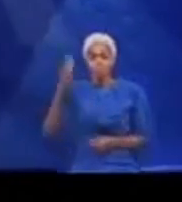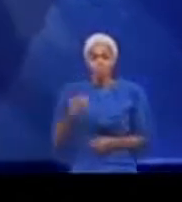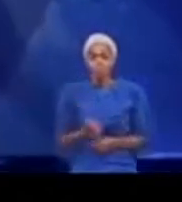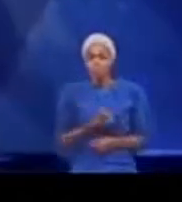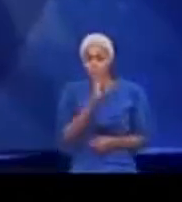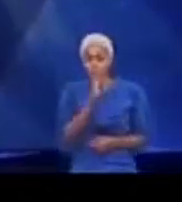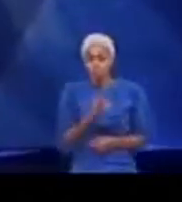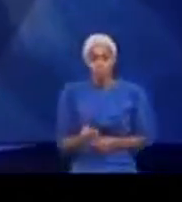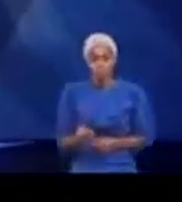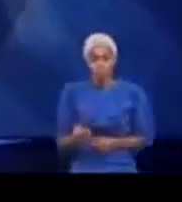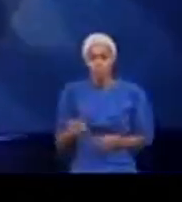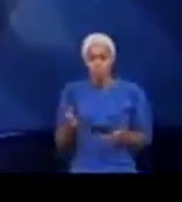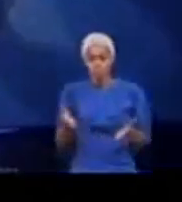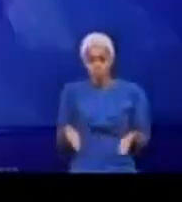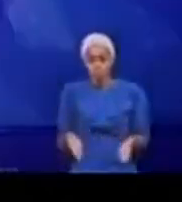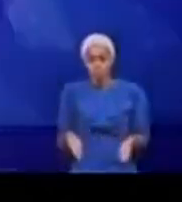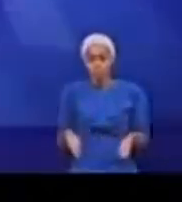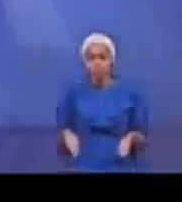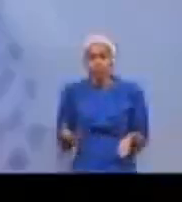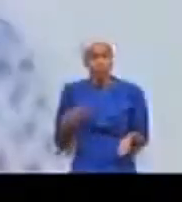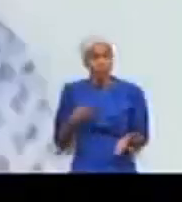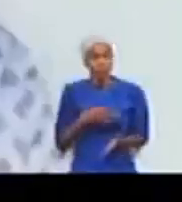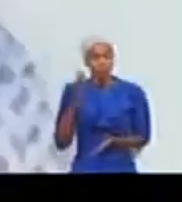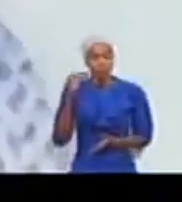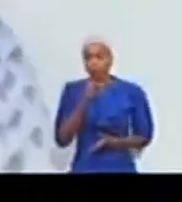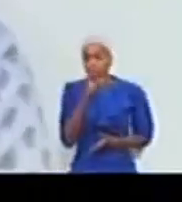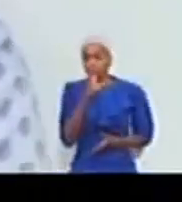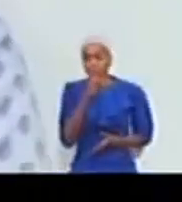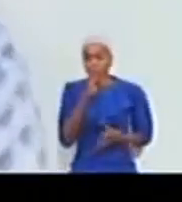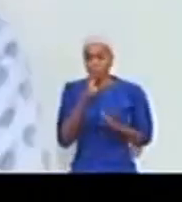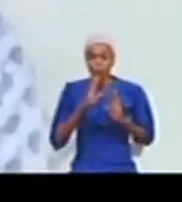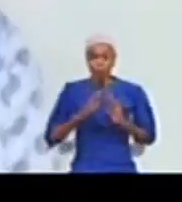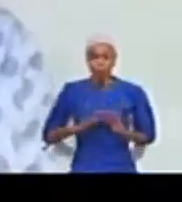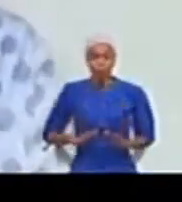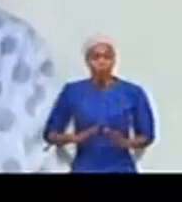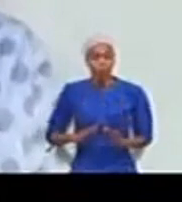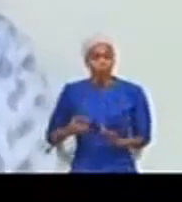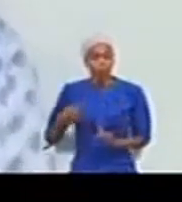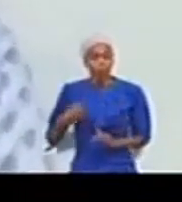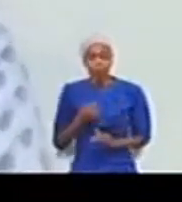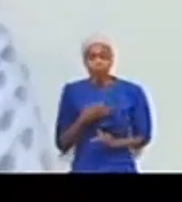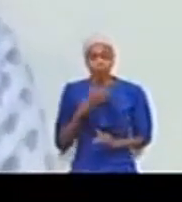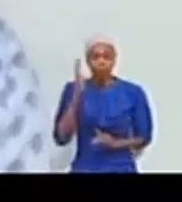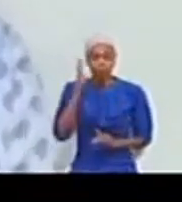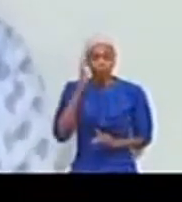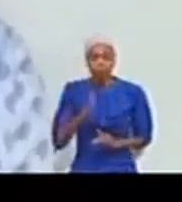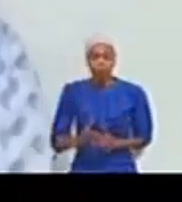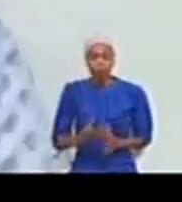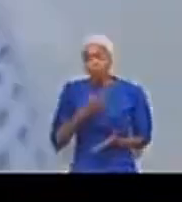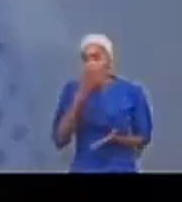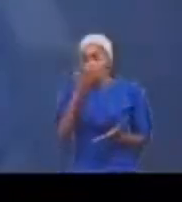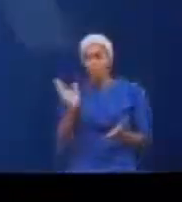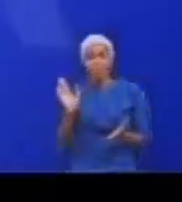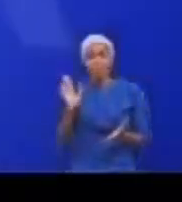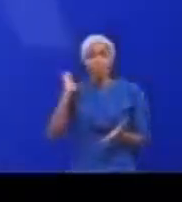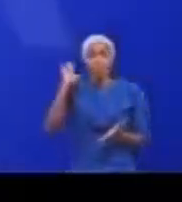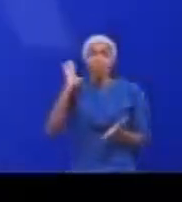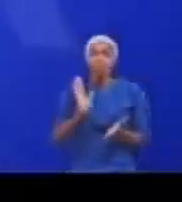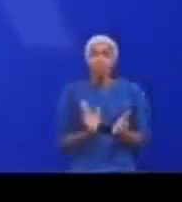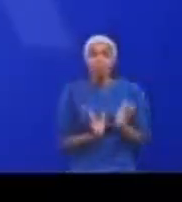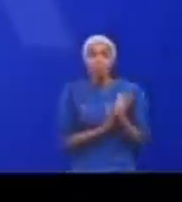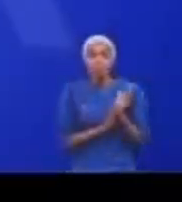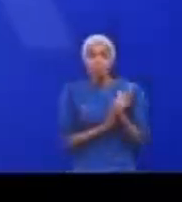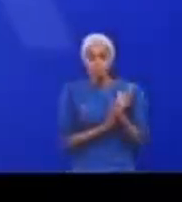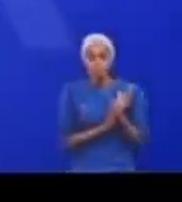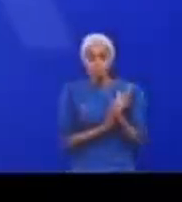of the Lord. Our God is surely in this place. We won't be quiet. We shout